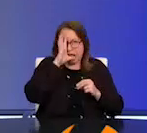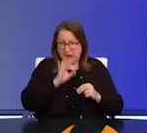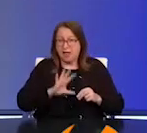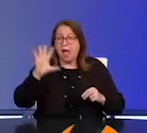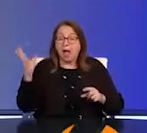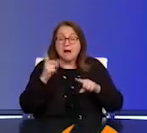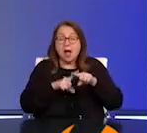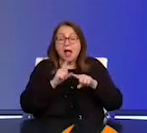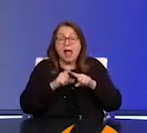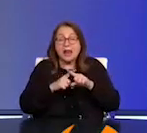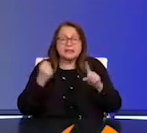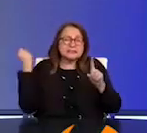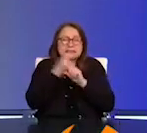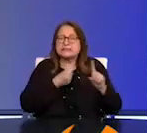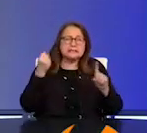won.